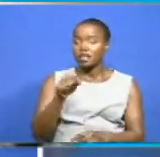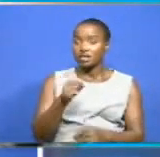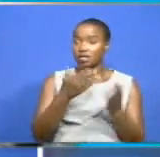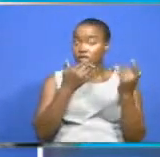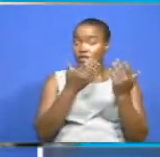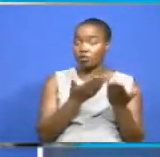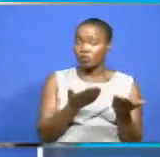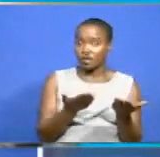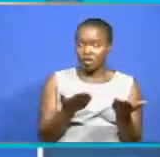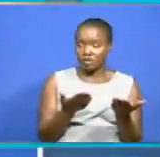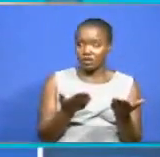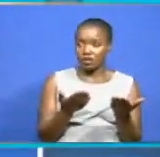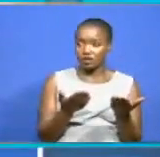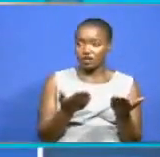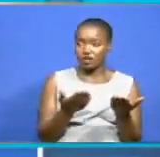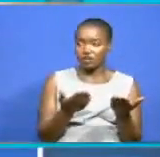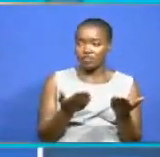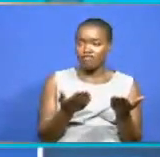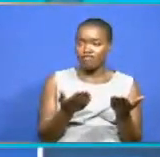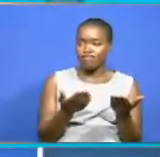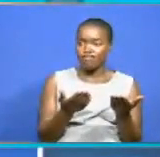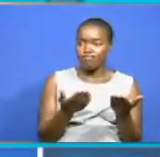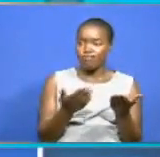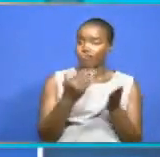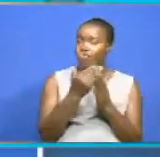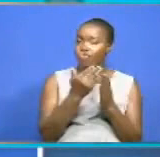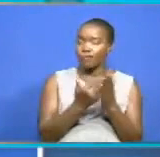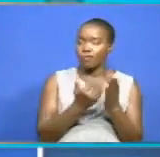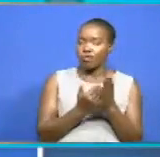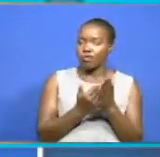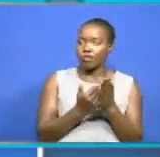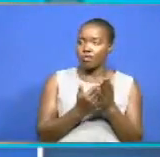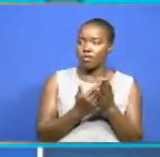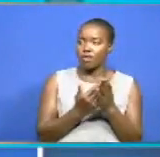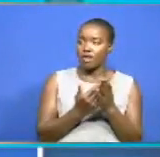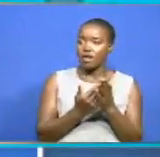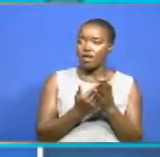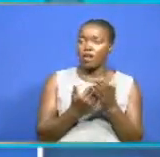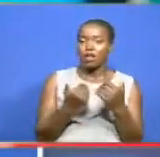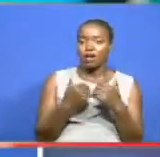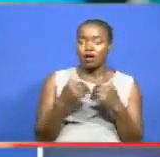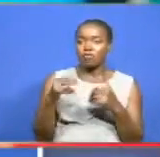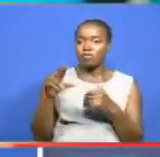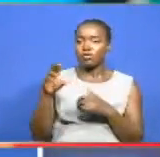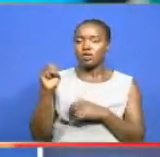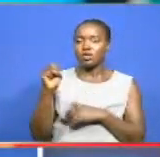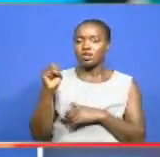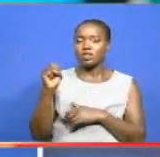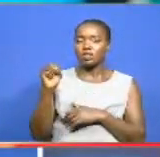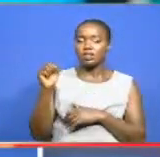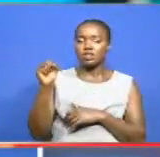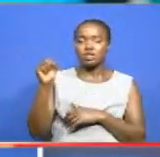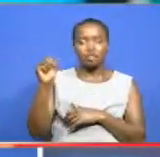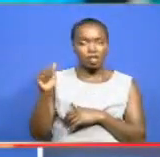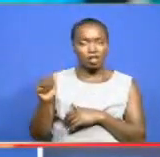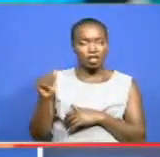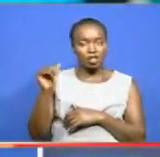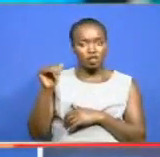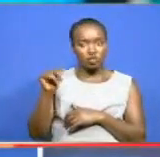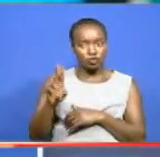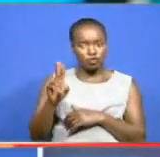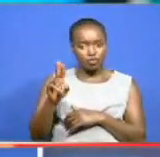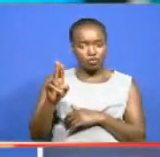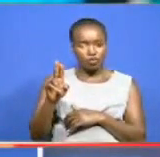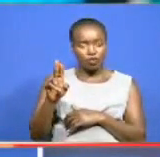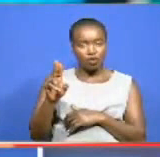hope. And we have, as a program, we have a sub-award with USIU Africa. So there is hope.